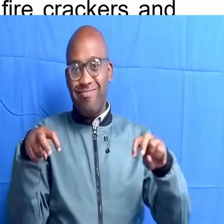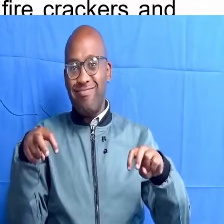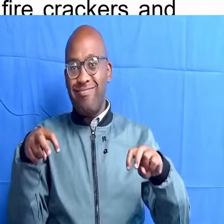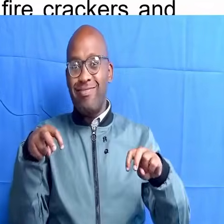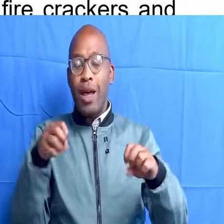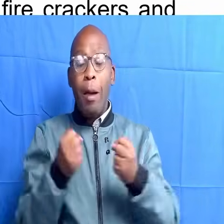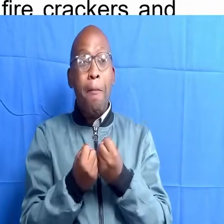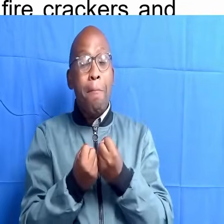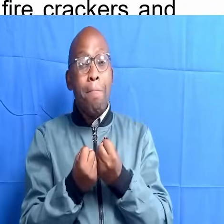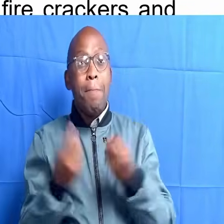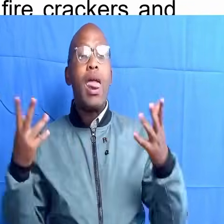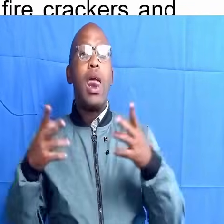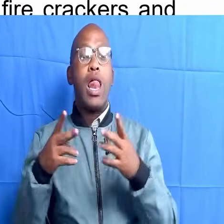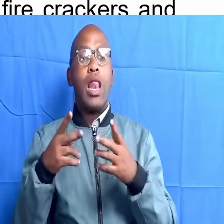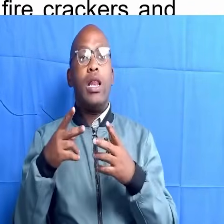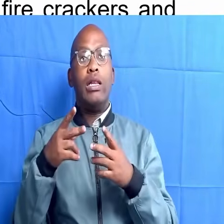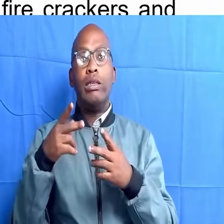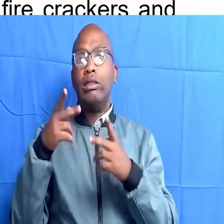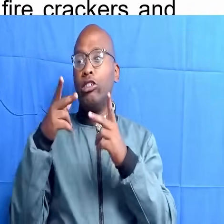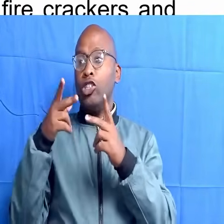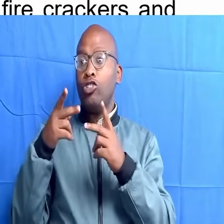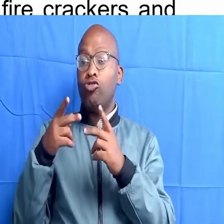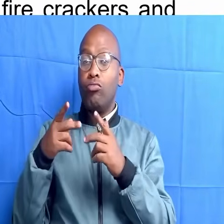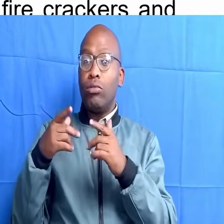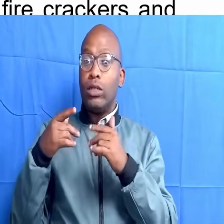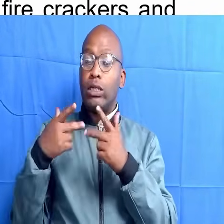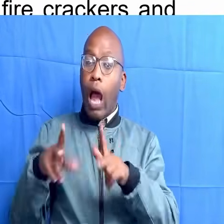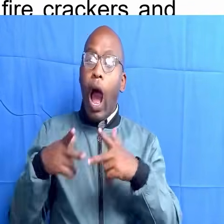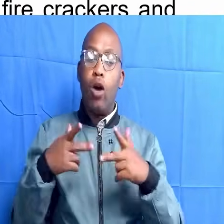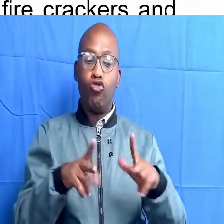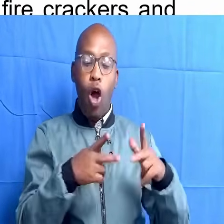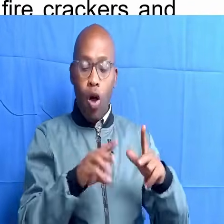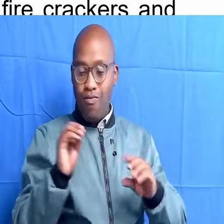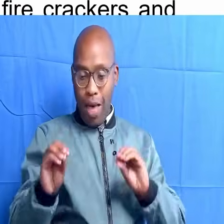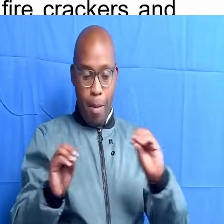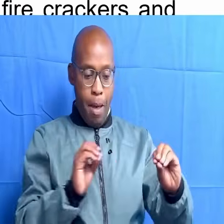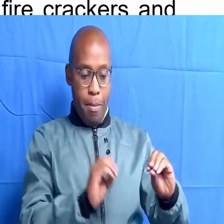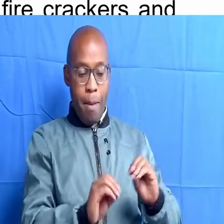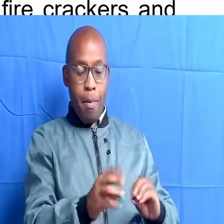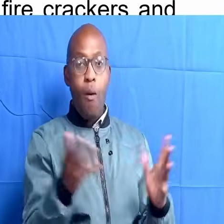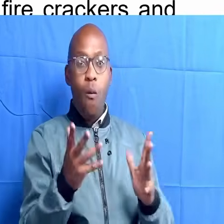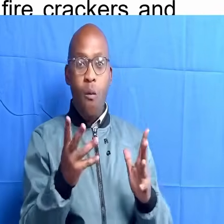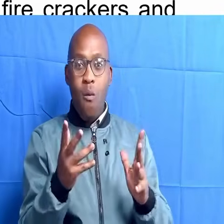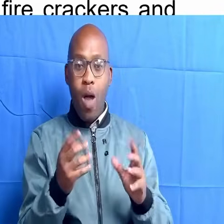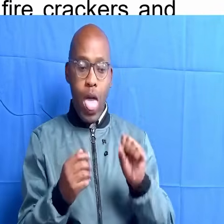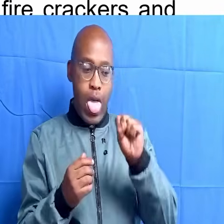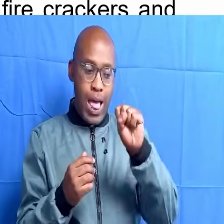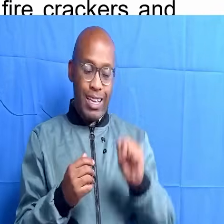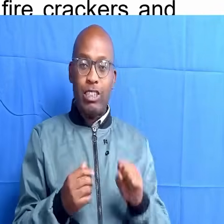and the American bases. The Tet Offensive was the one which was launched